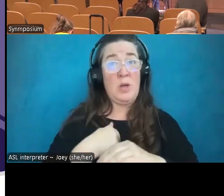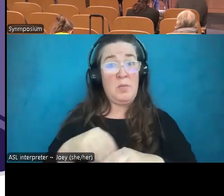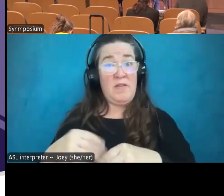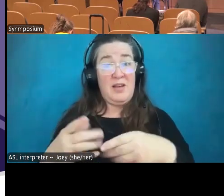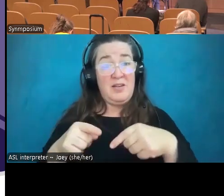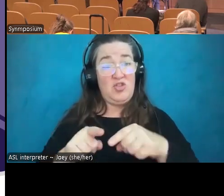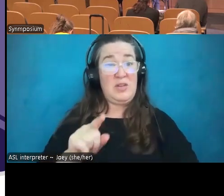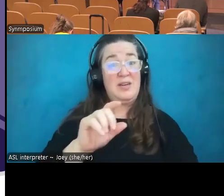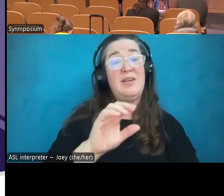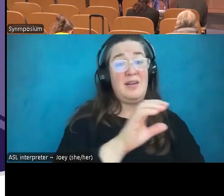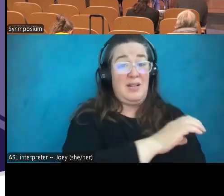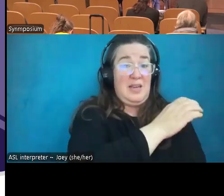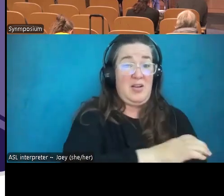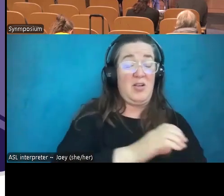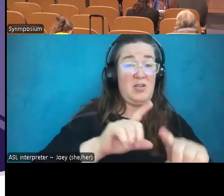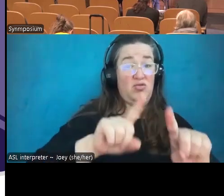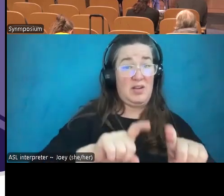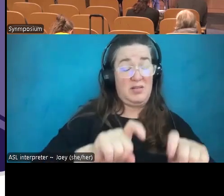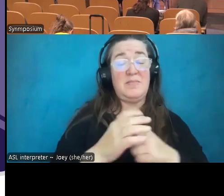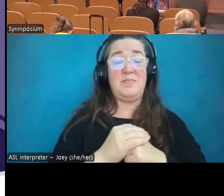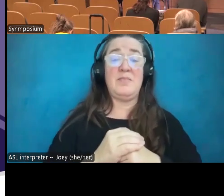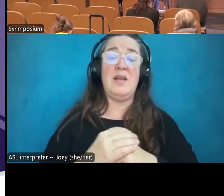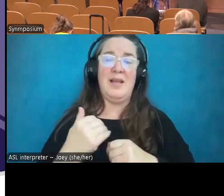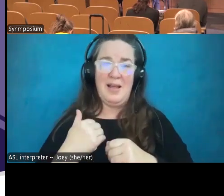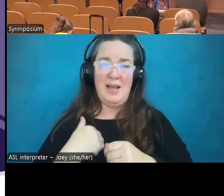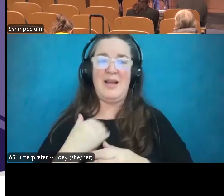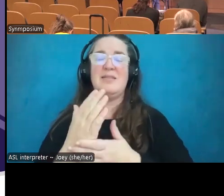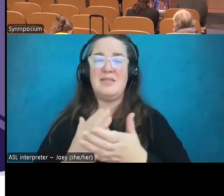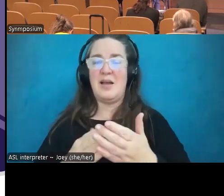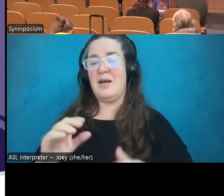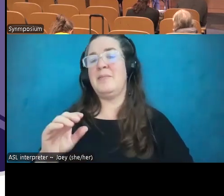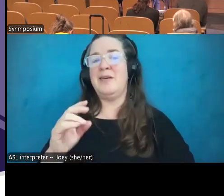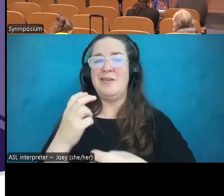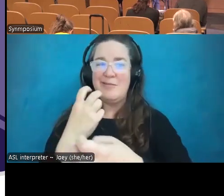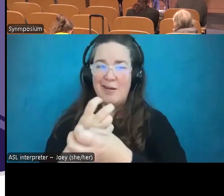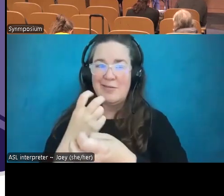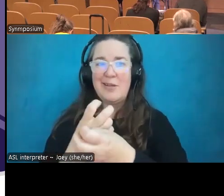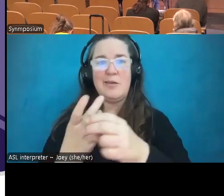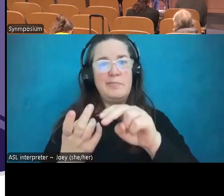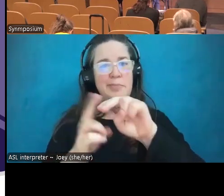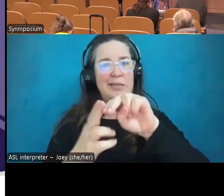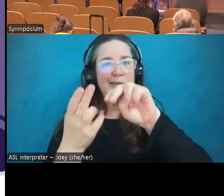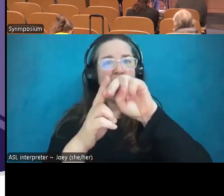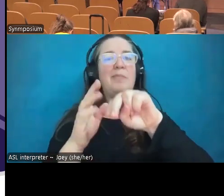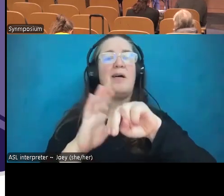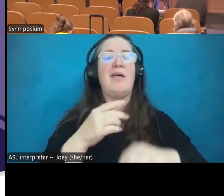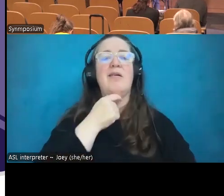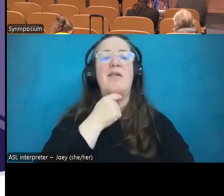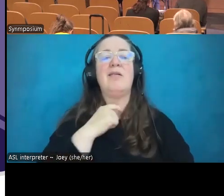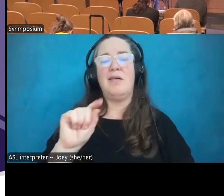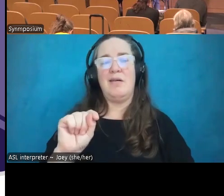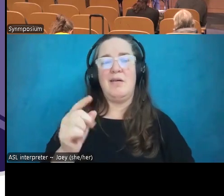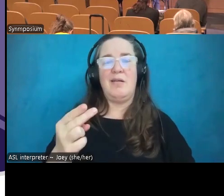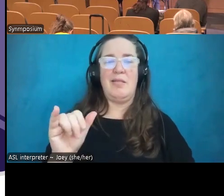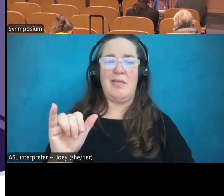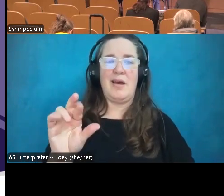medication that does have some hepatotoxicity, some toxicity on the thyroid. Is it a medication that we should be using long term? Or if